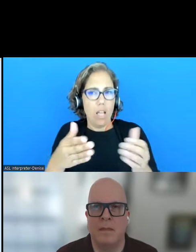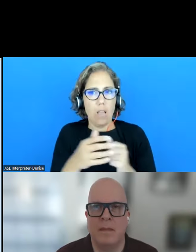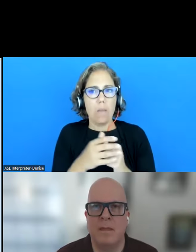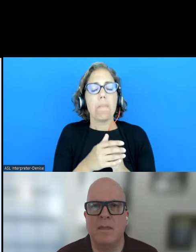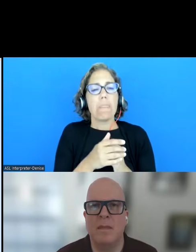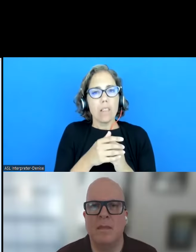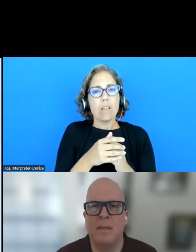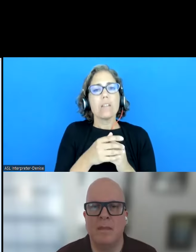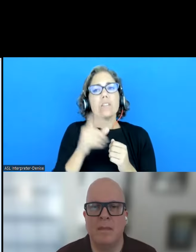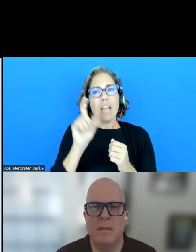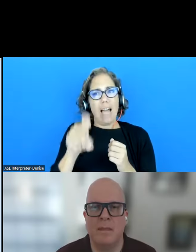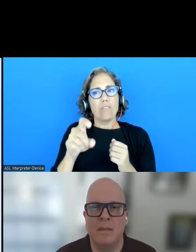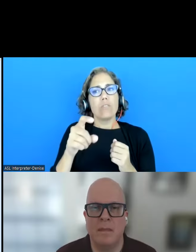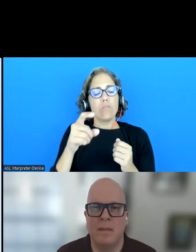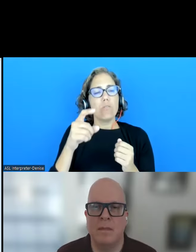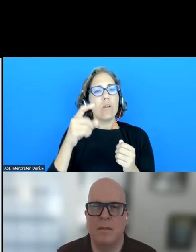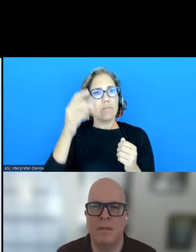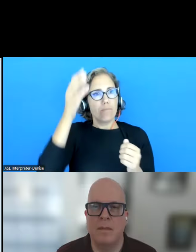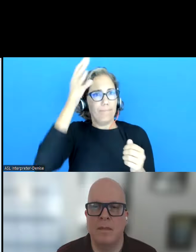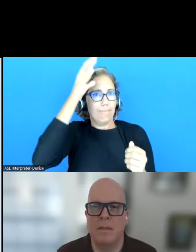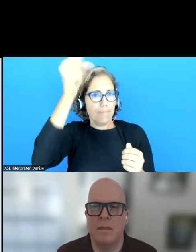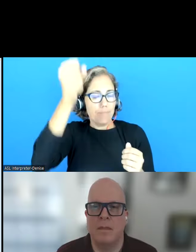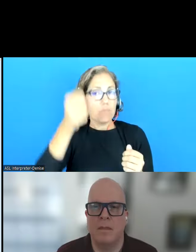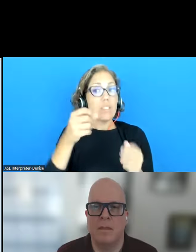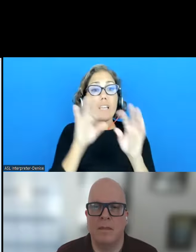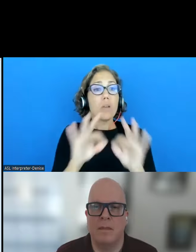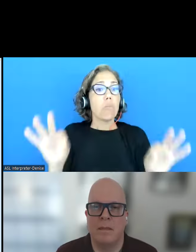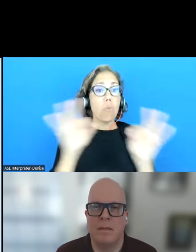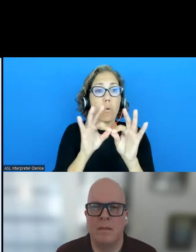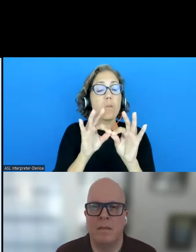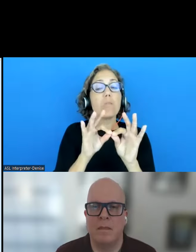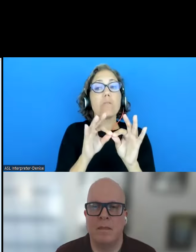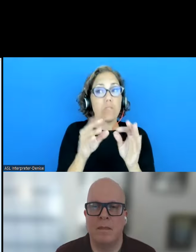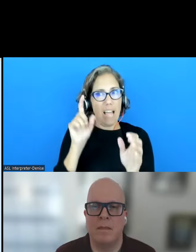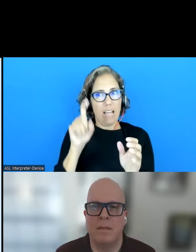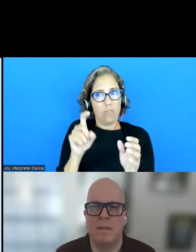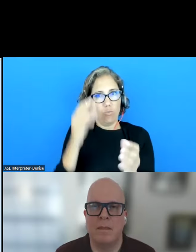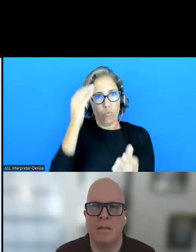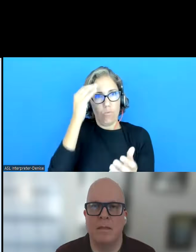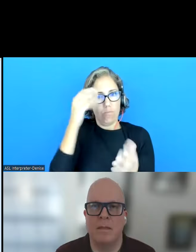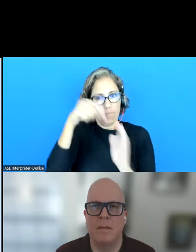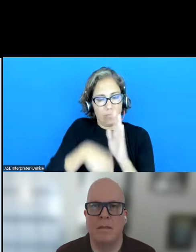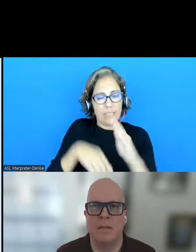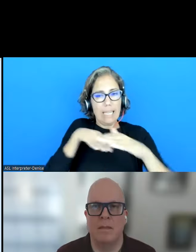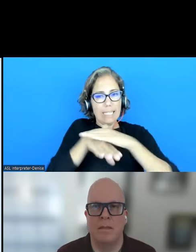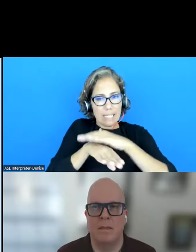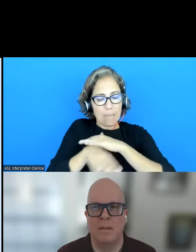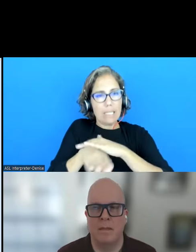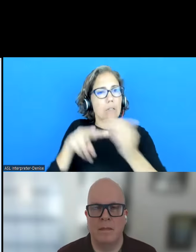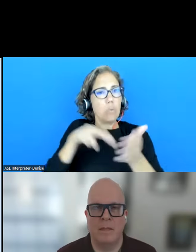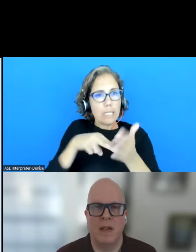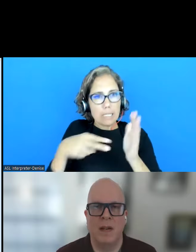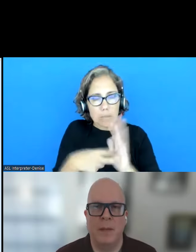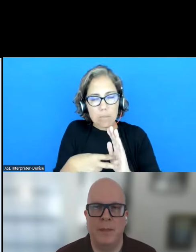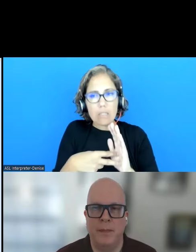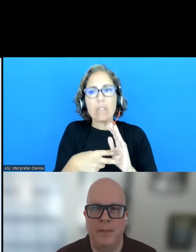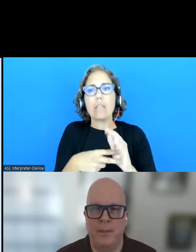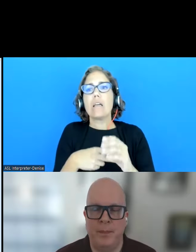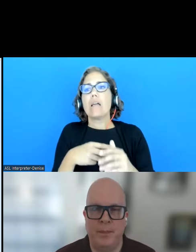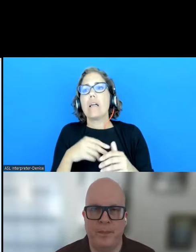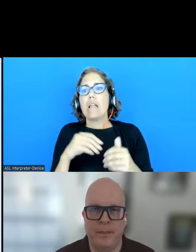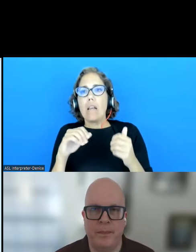what is the mindful way, it is important to know what accessibility is, to know how the screen reader behaves,